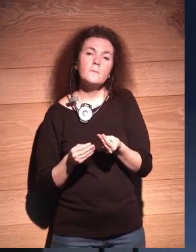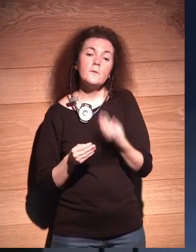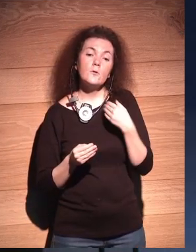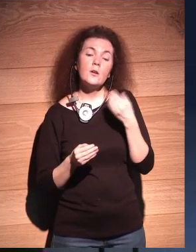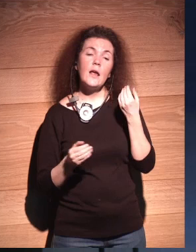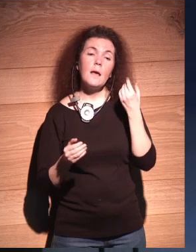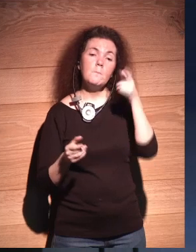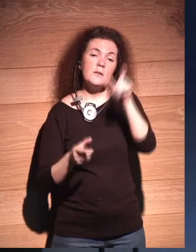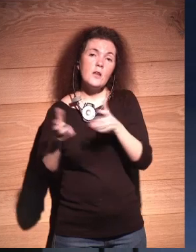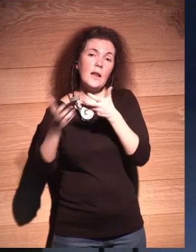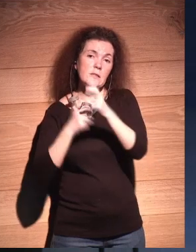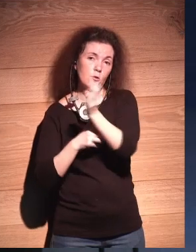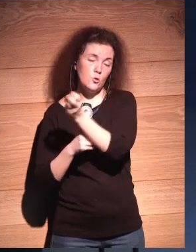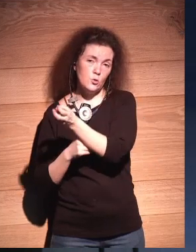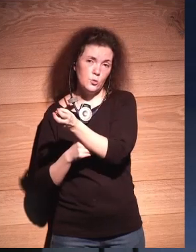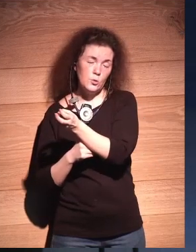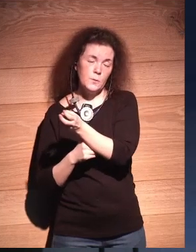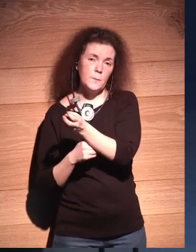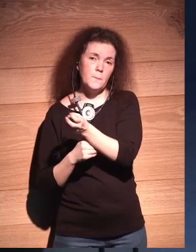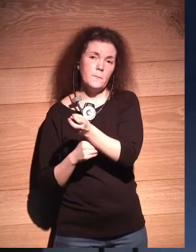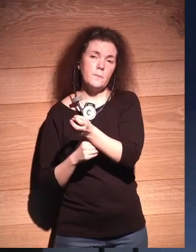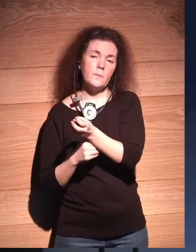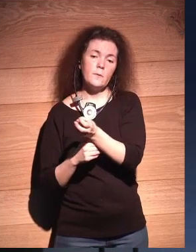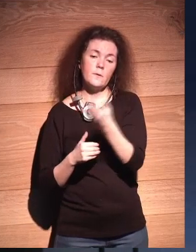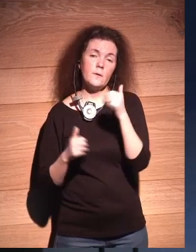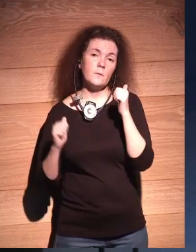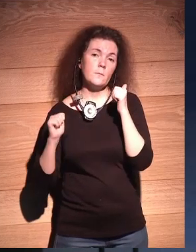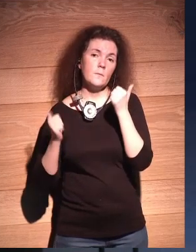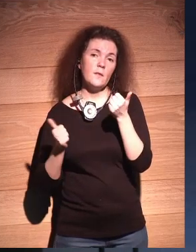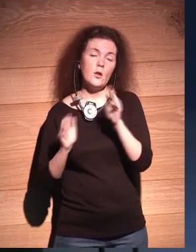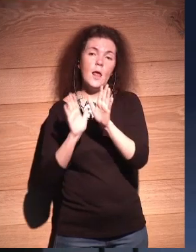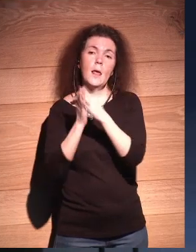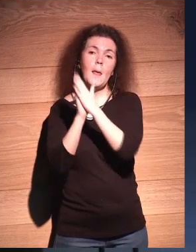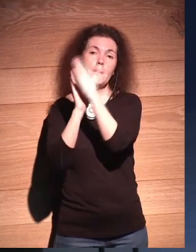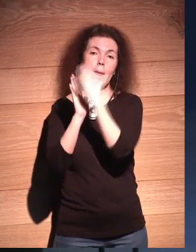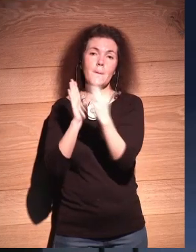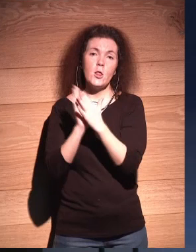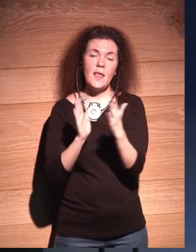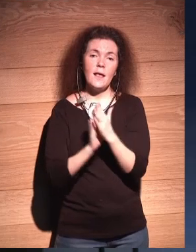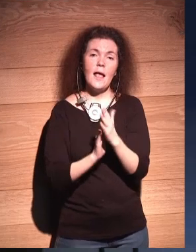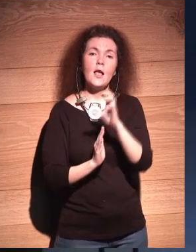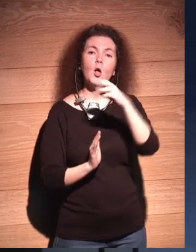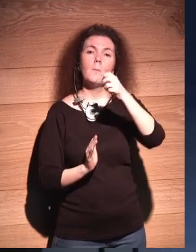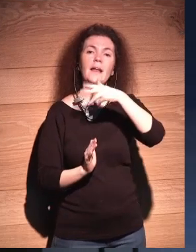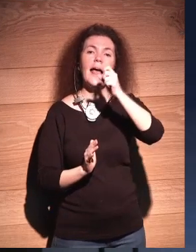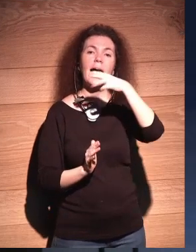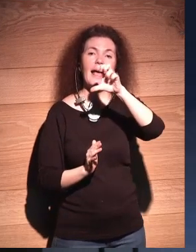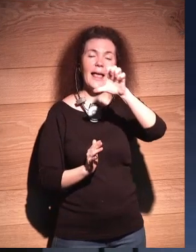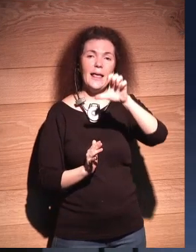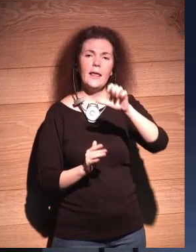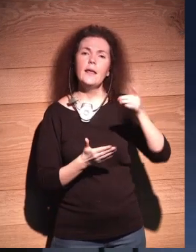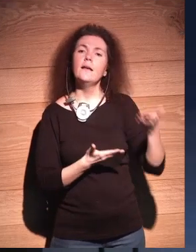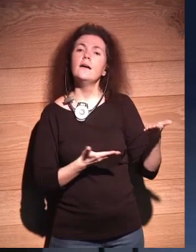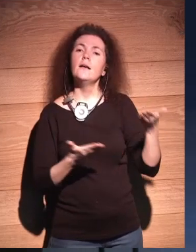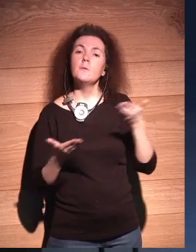initiated by some libraries, the Black Diamond Library in Copenhagen. They're inviting artists and climate people to talk together about the